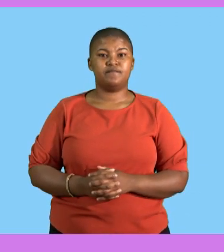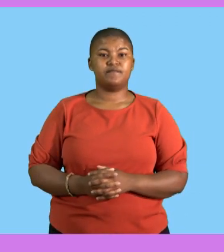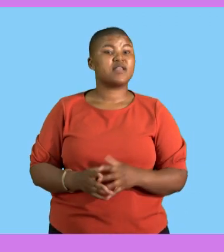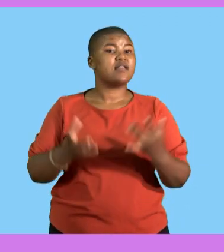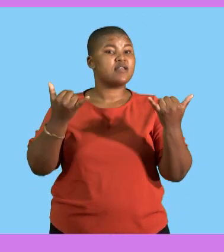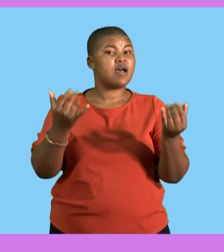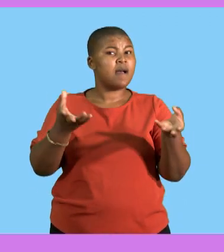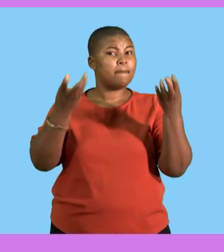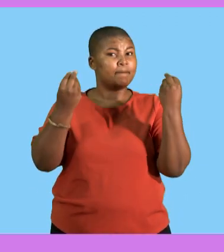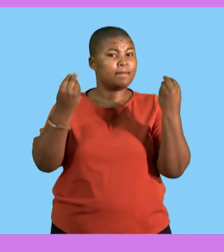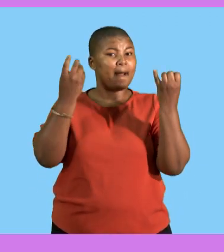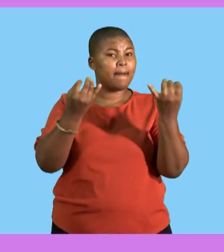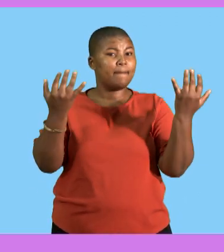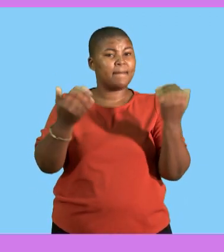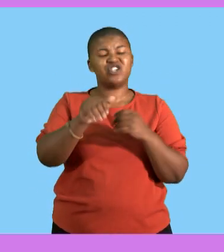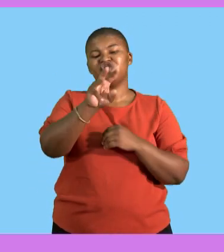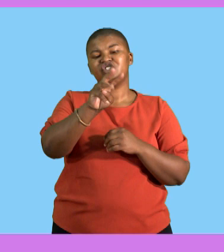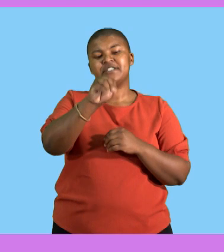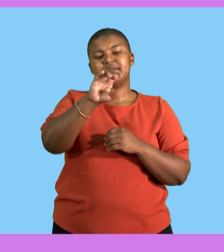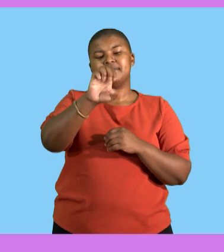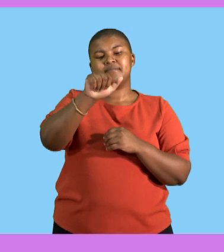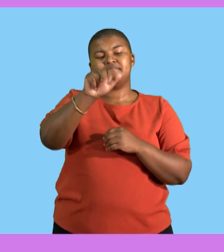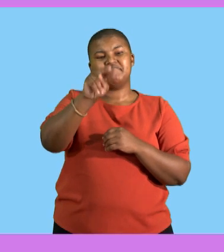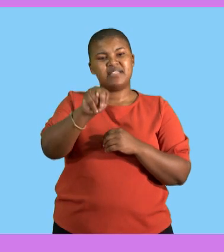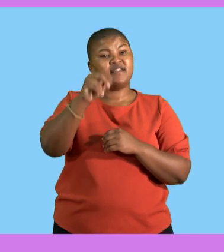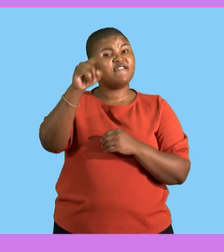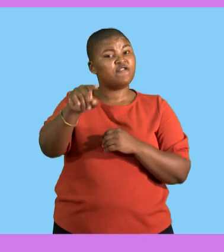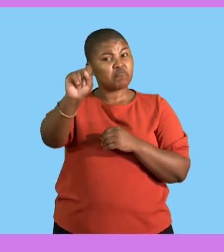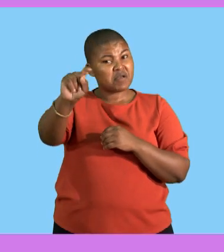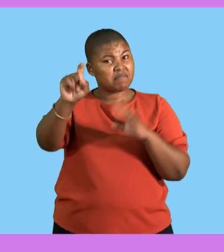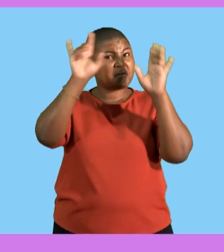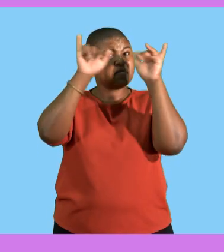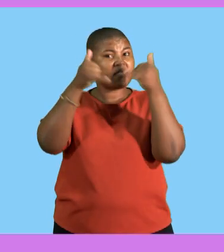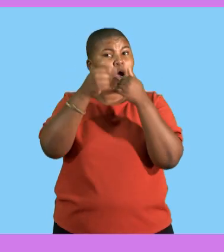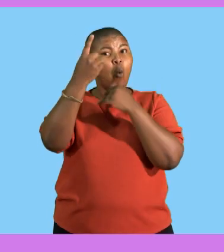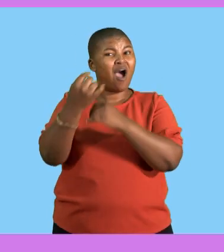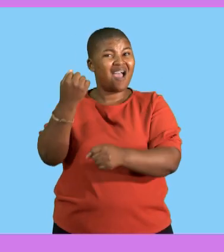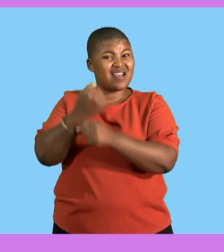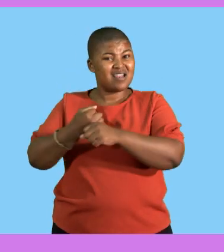this company on the accumulated amount over a period of a year is